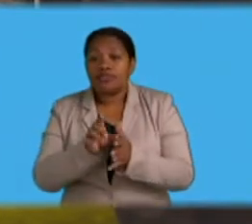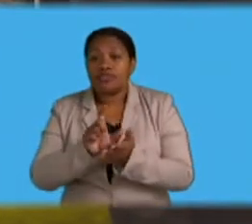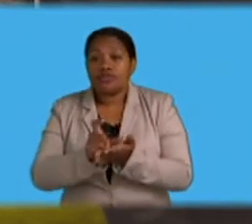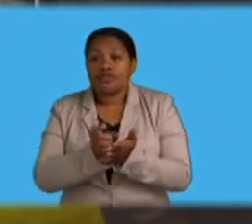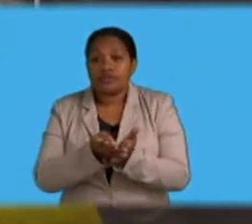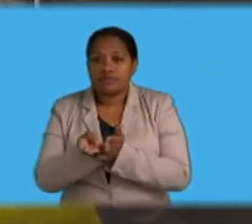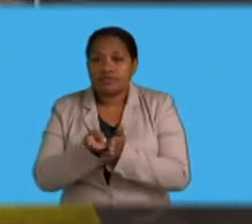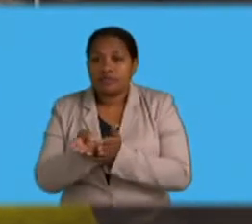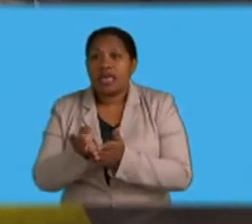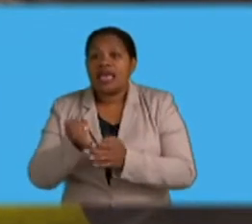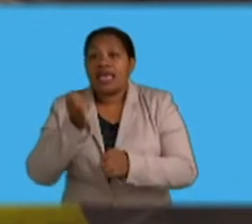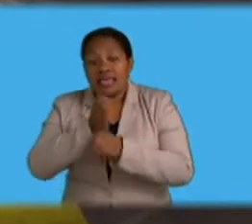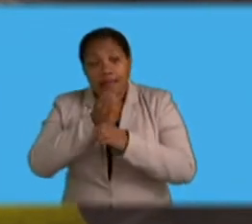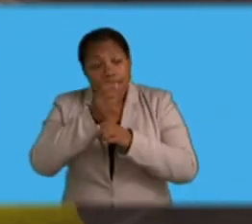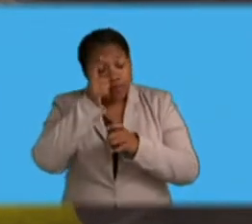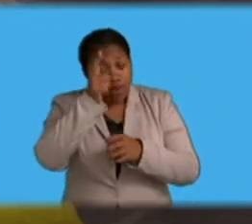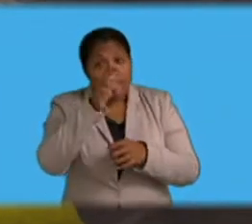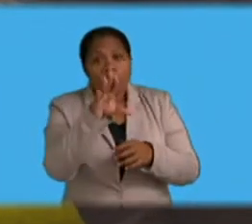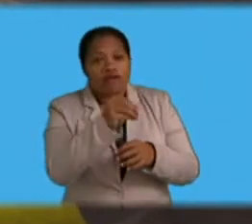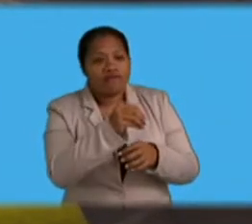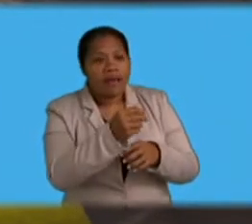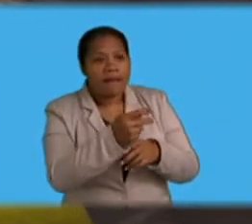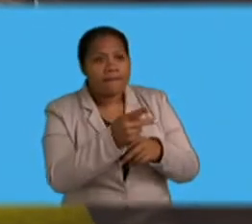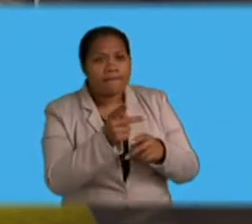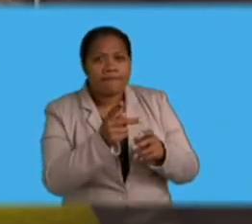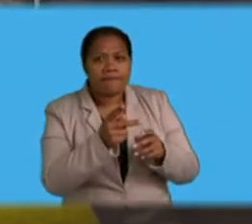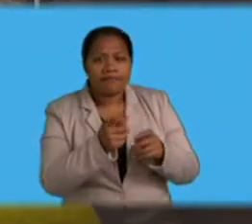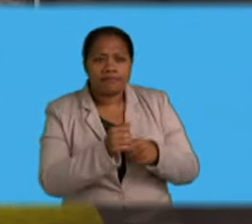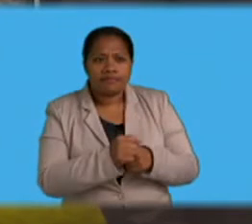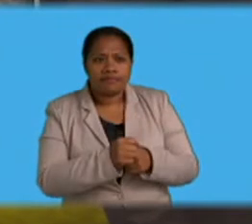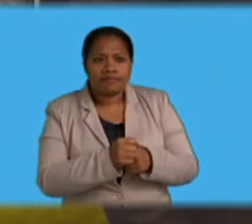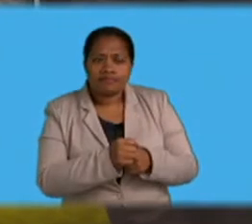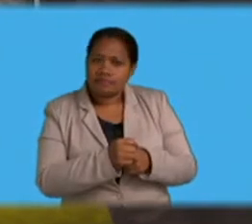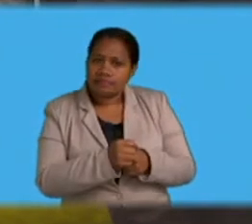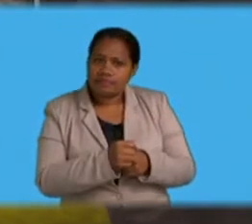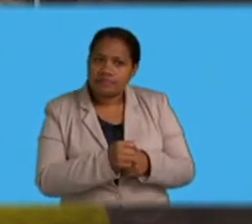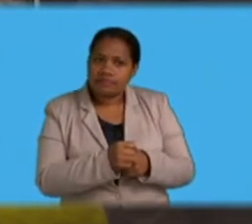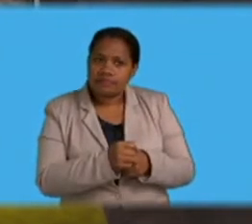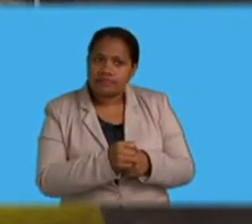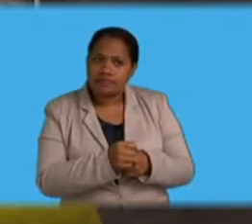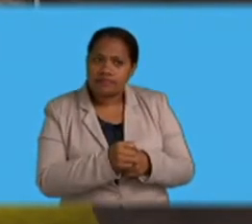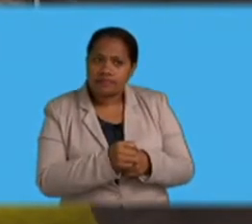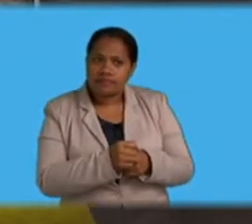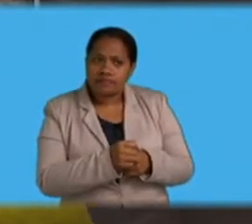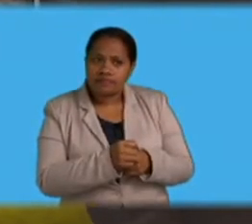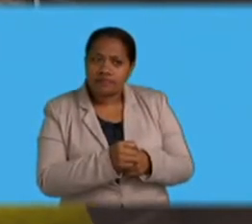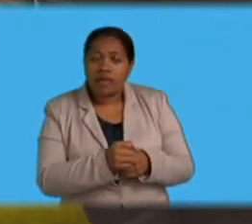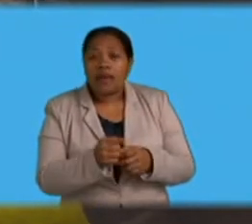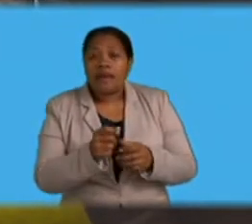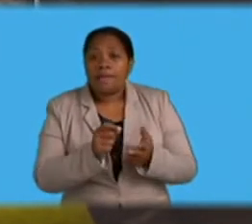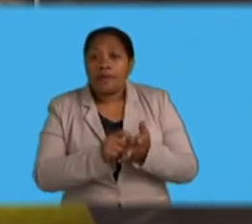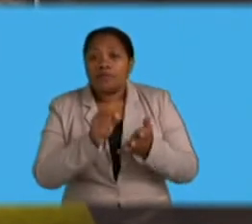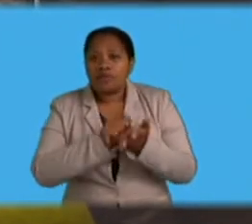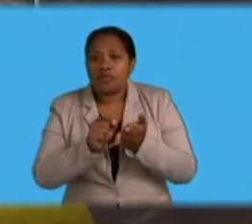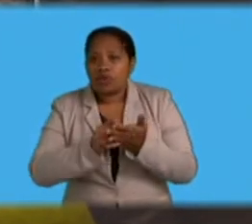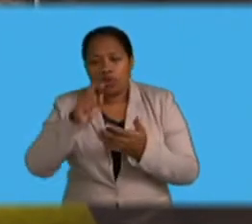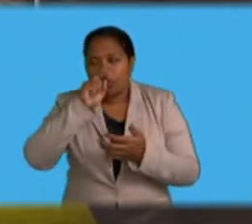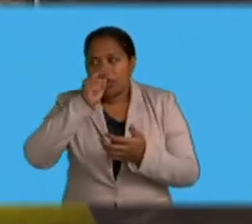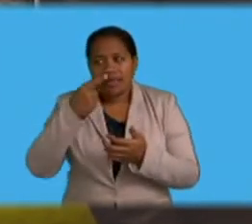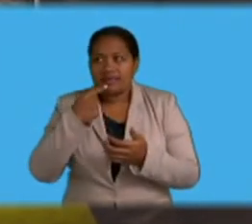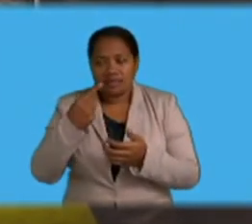permanent secretaries, because they employ them independently. And we've said that we cannot tolerate any permanent secretary dropping the ball on